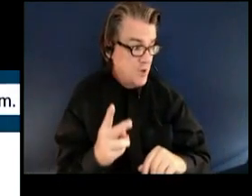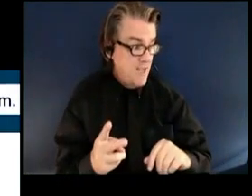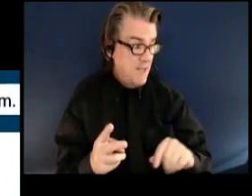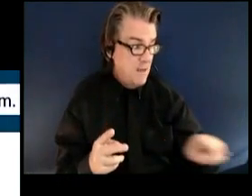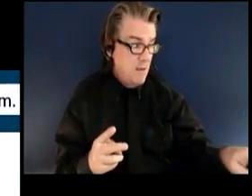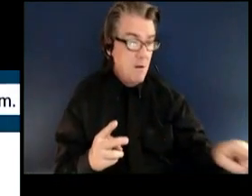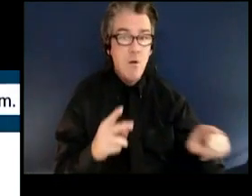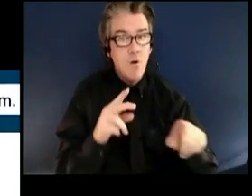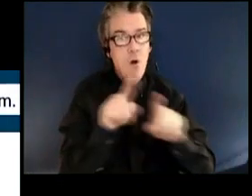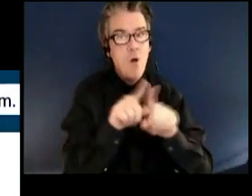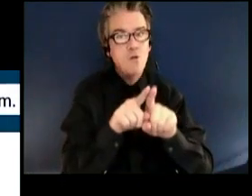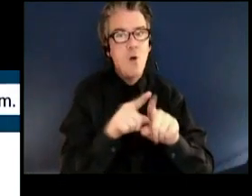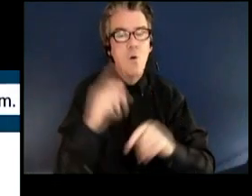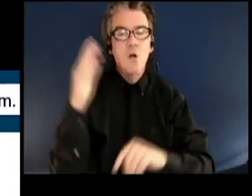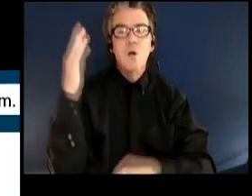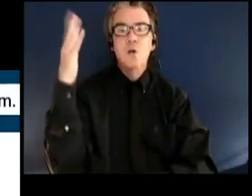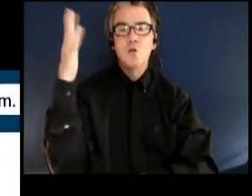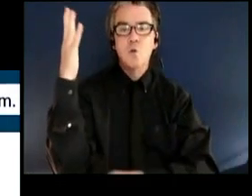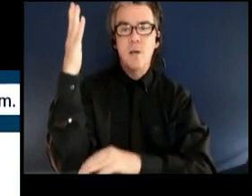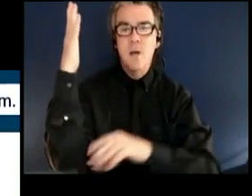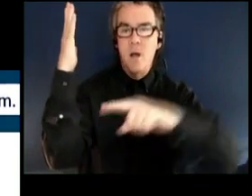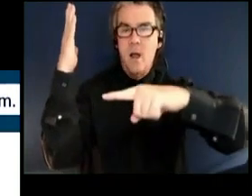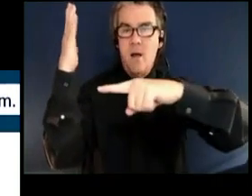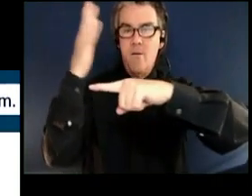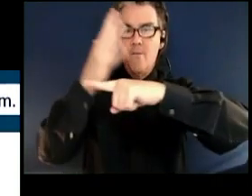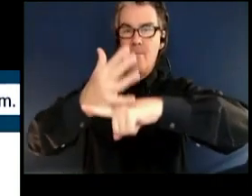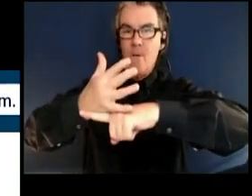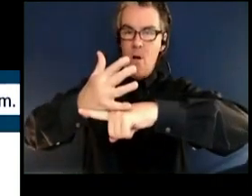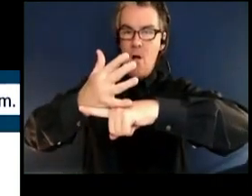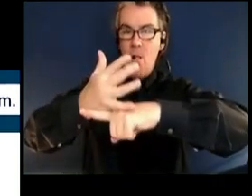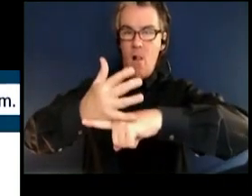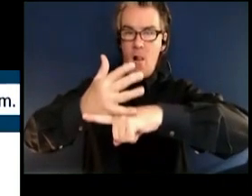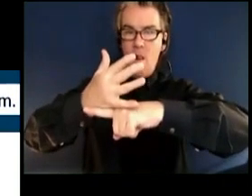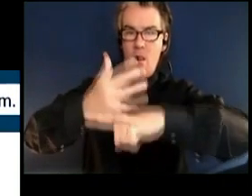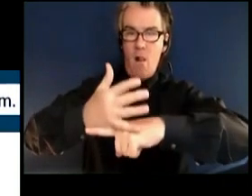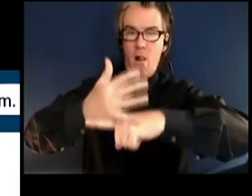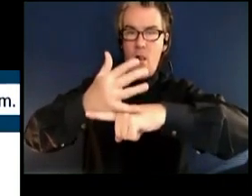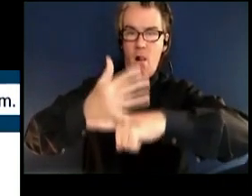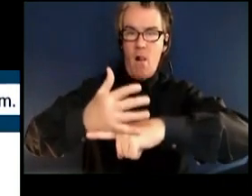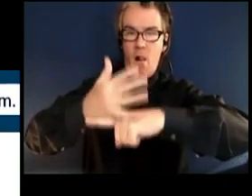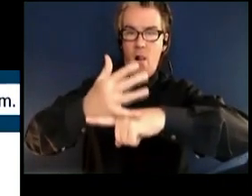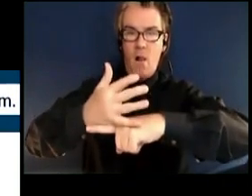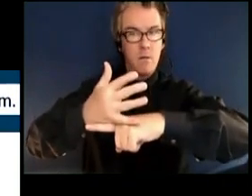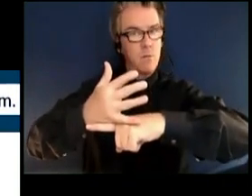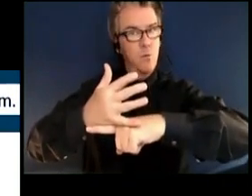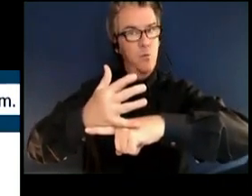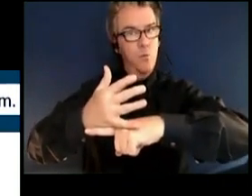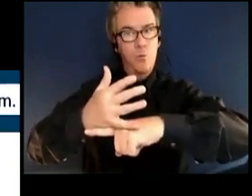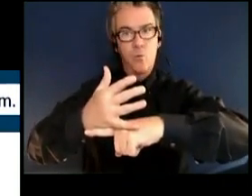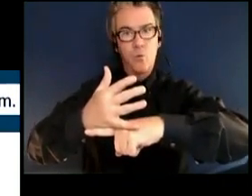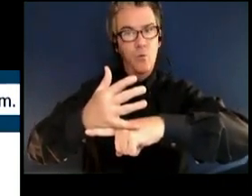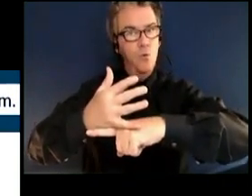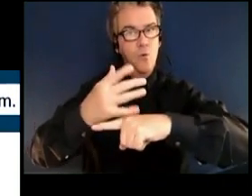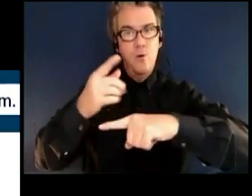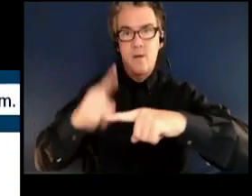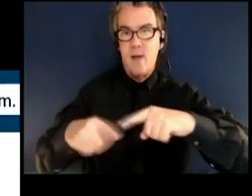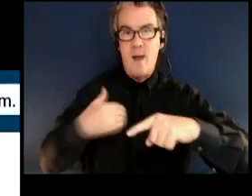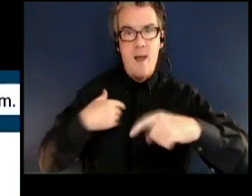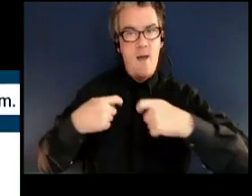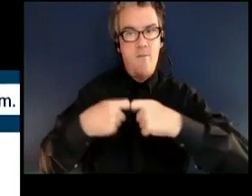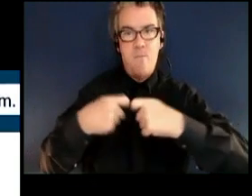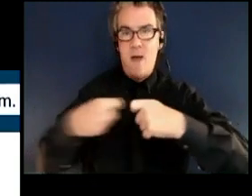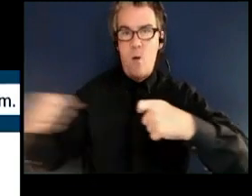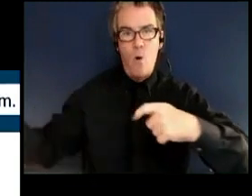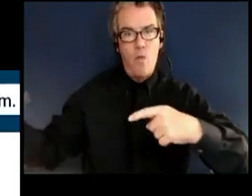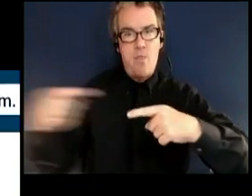to energize the system and try to return power at that time, we could have a spark or ignition happen while